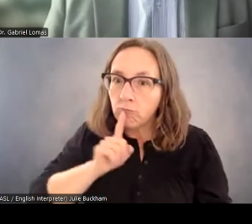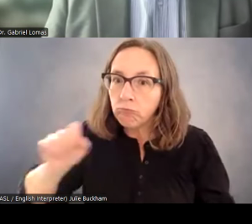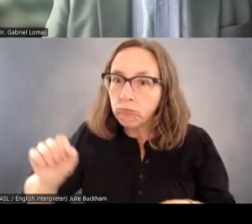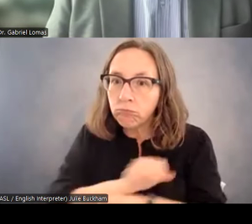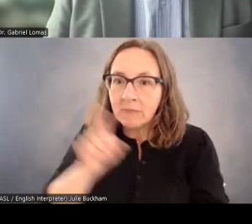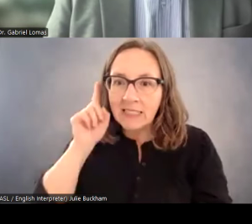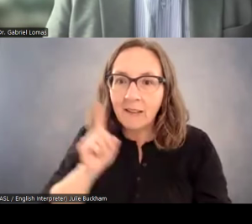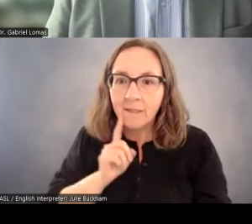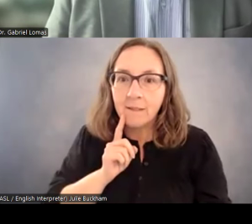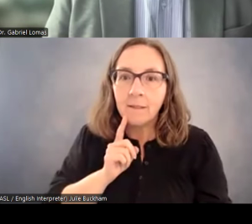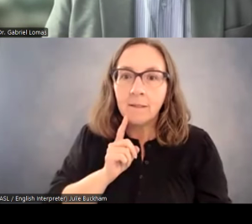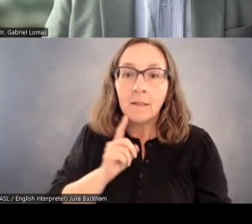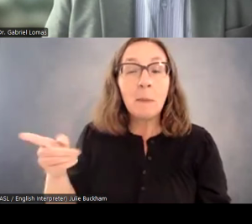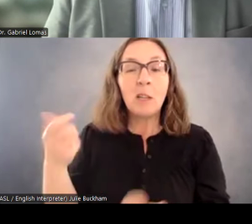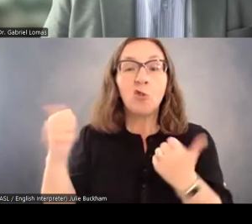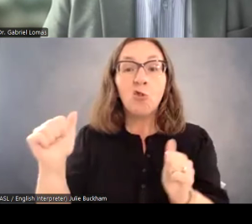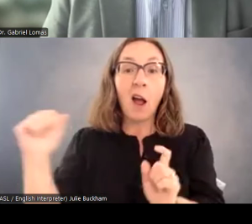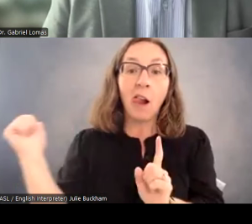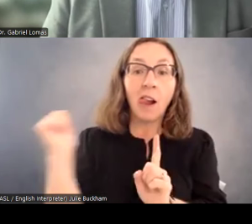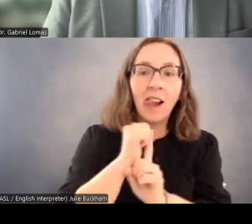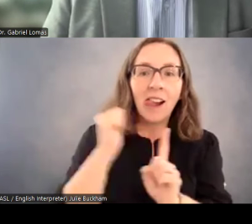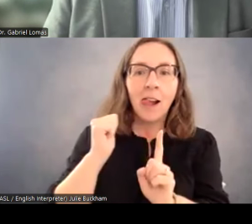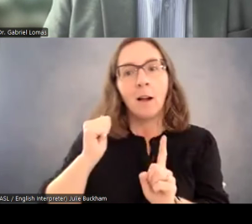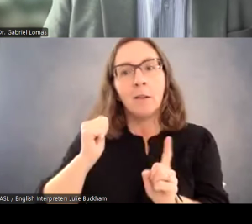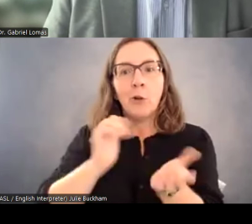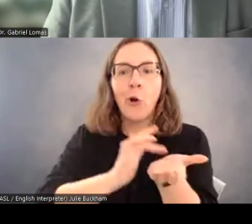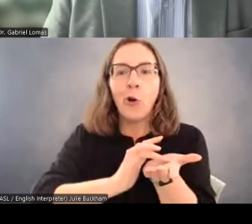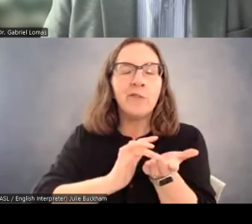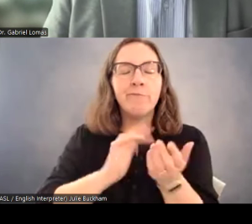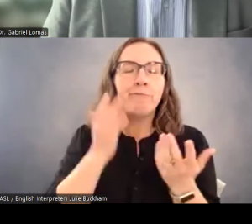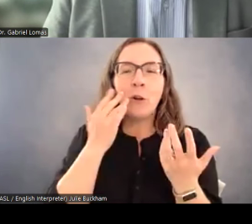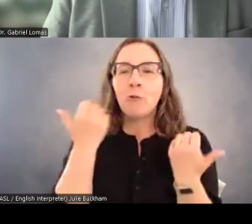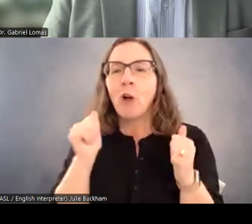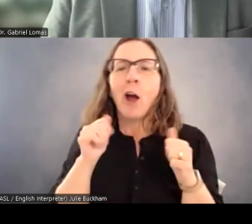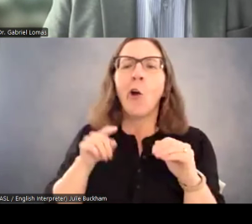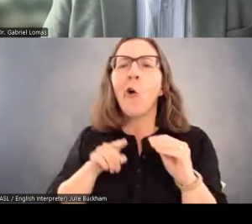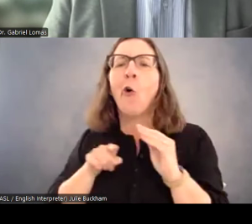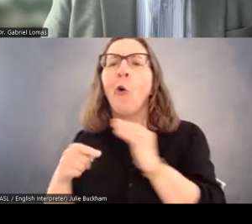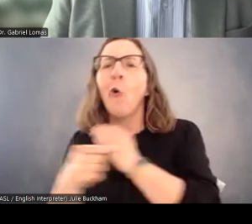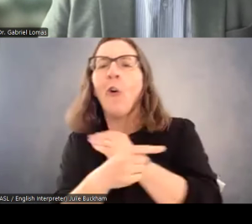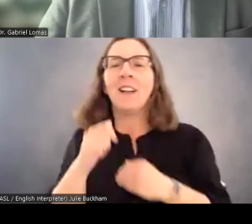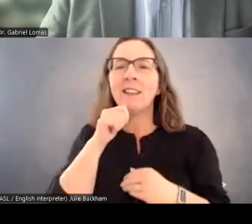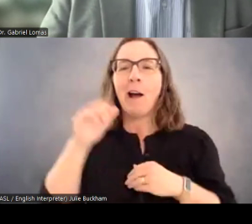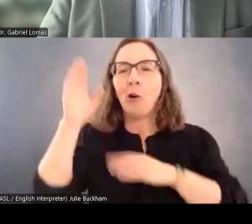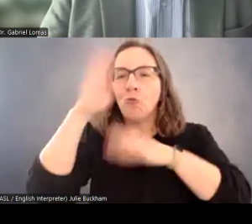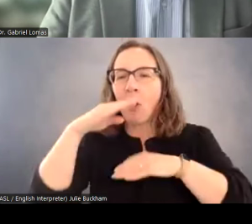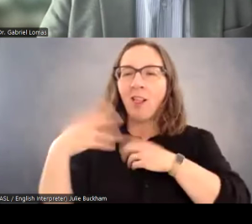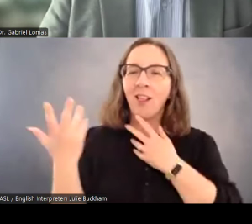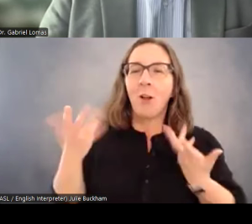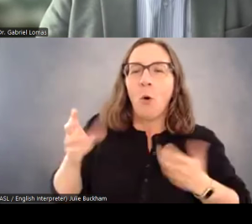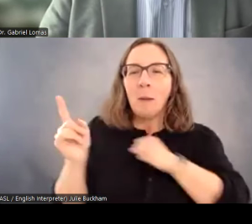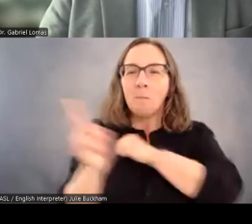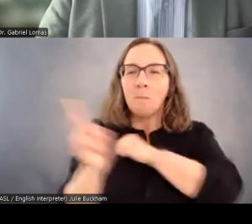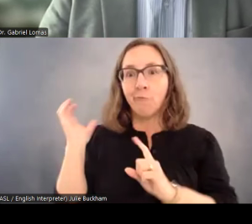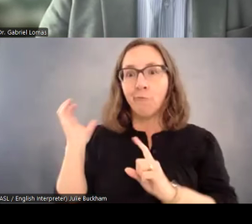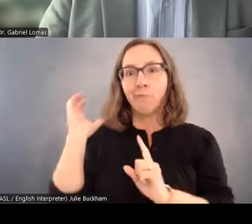of hearing, and they might be trying to use that as a way to get out of some kind of infraction. So this is a way that